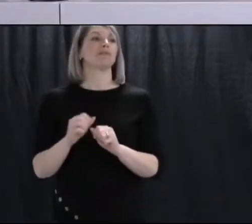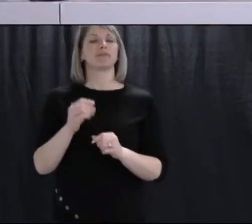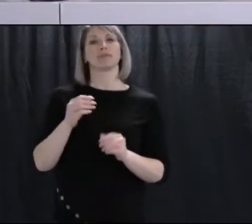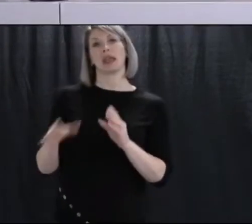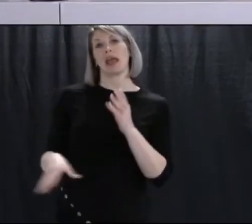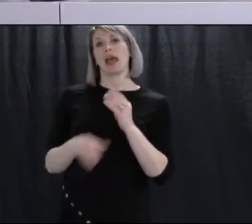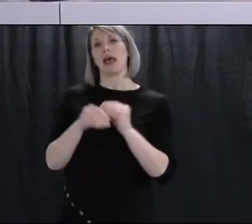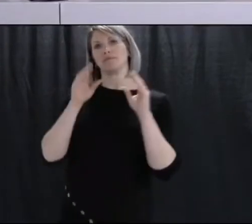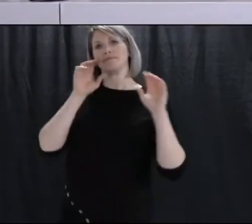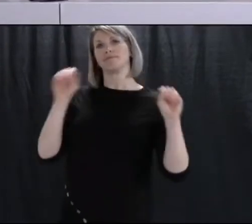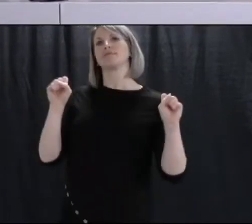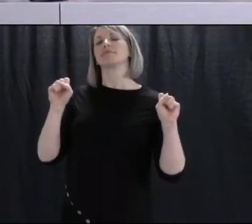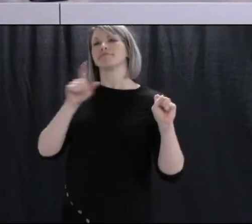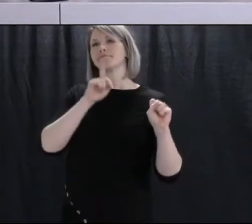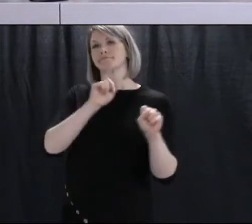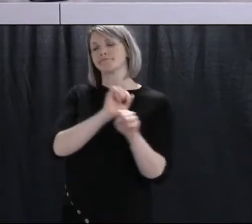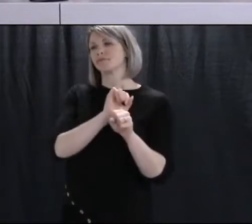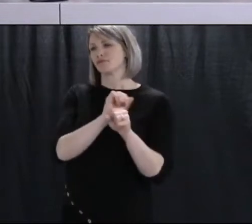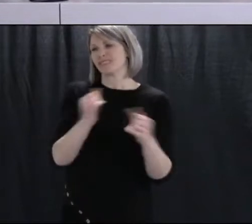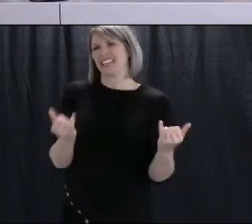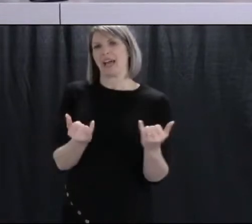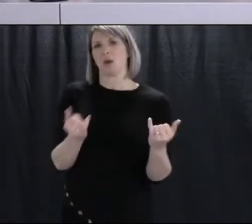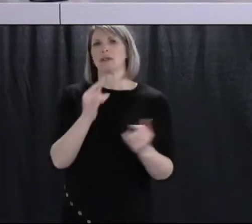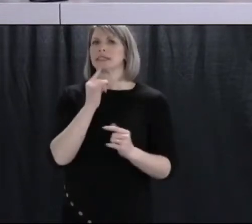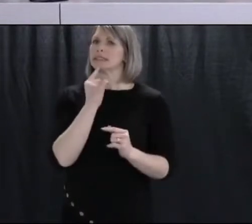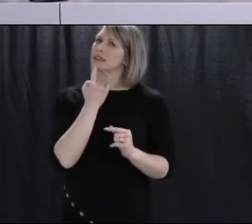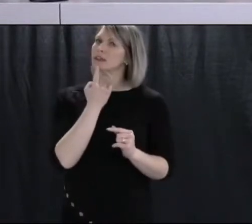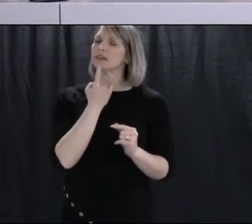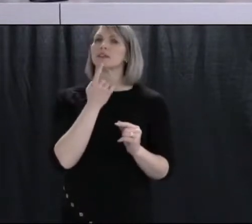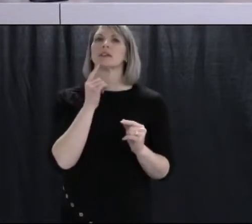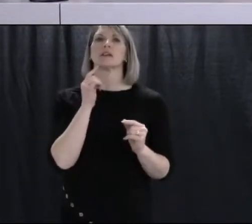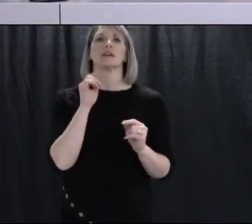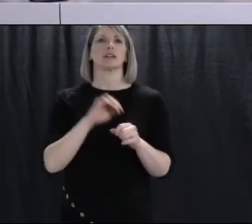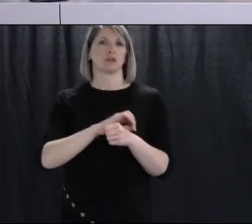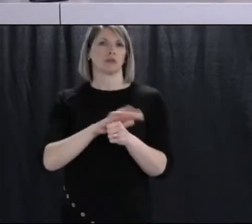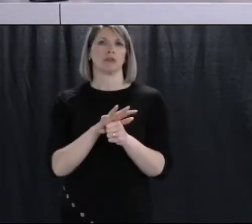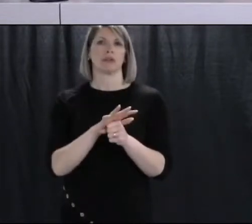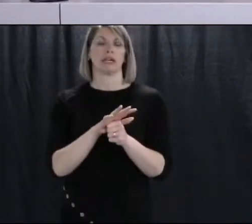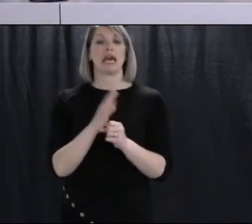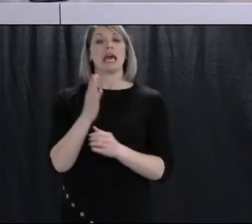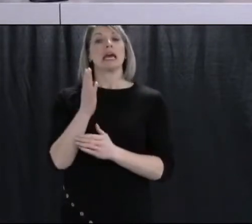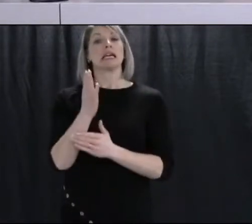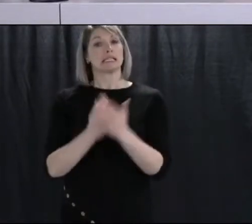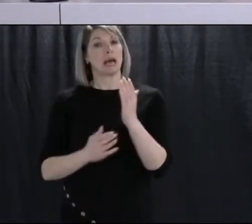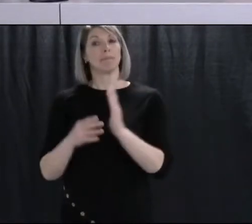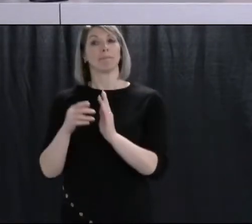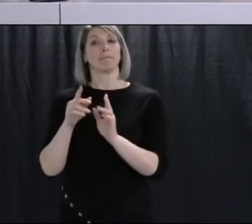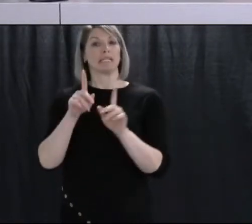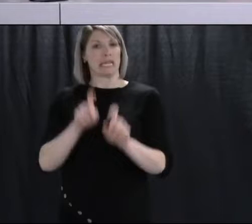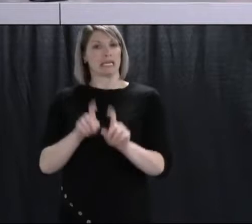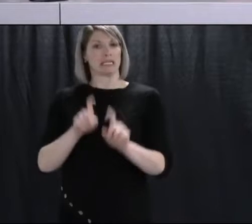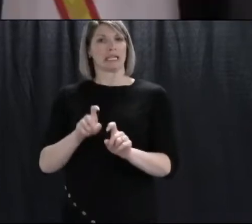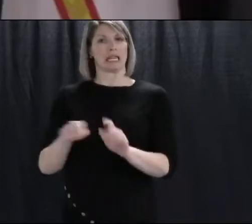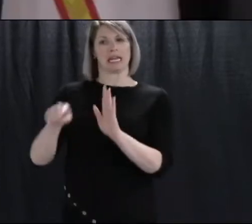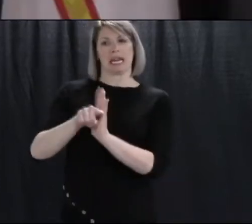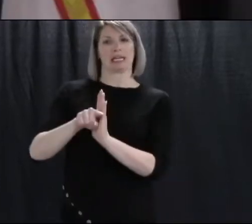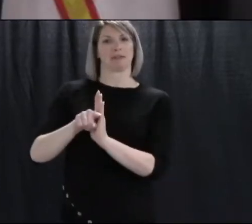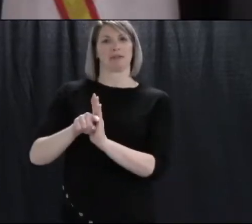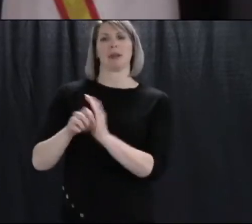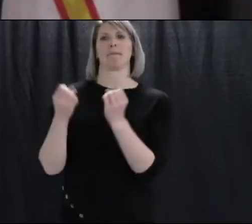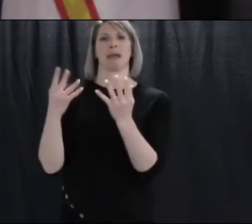stage here, in the province right now, that those presumptive negatives, they are now confirmed negatives, because it really takes from